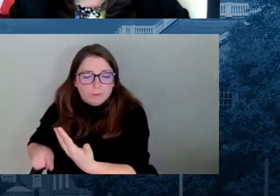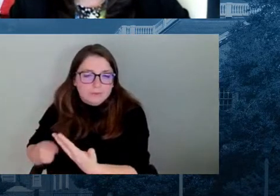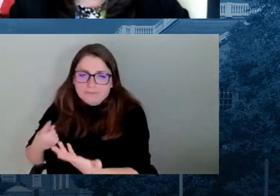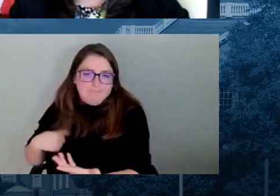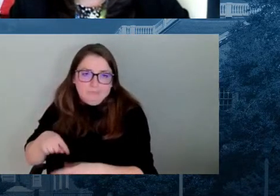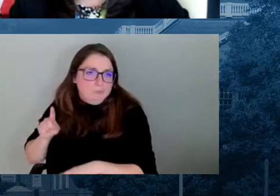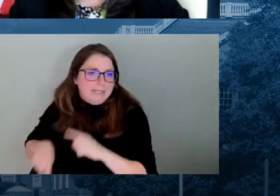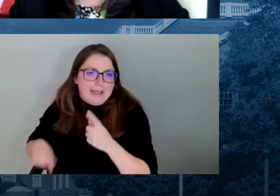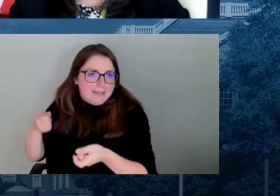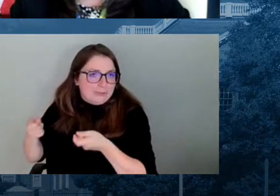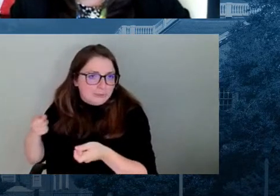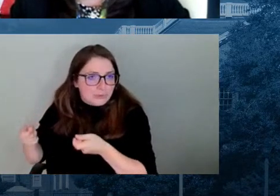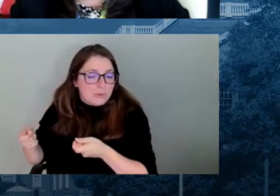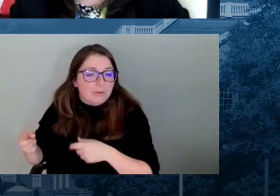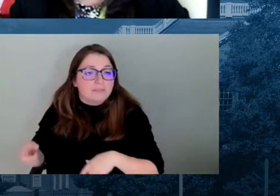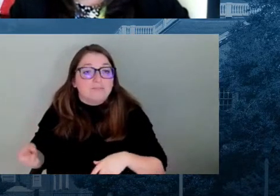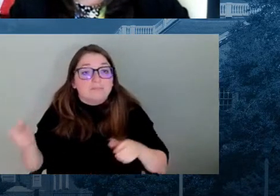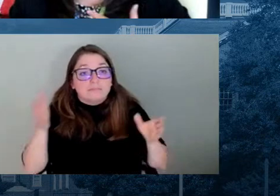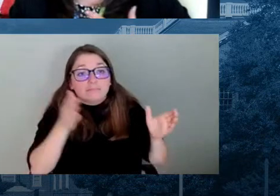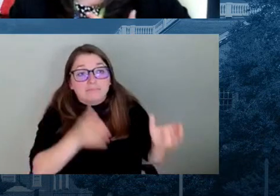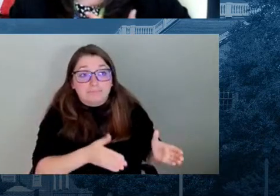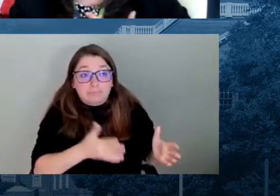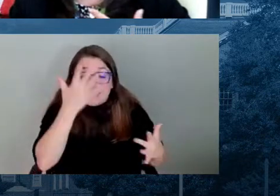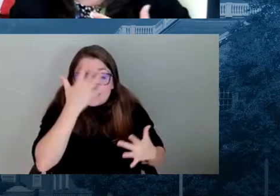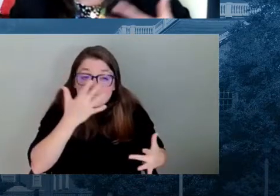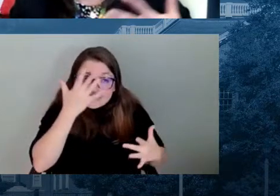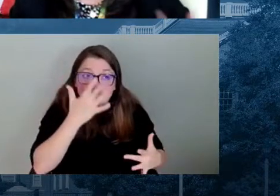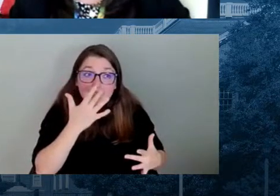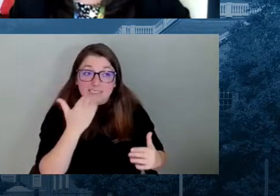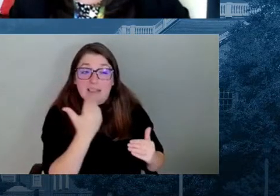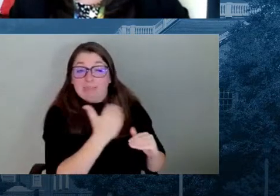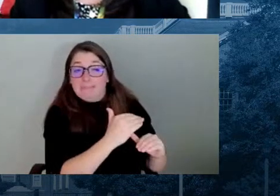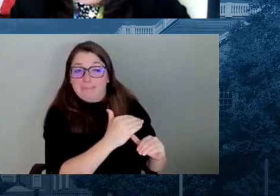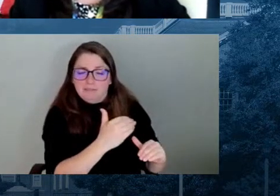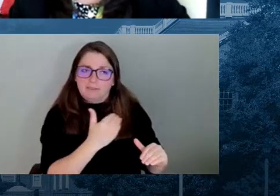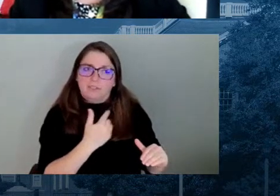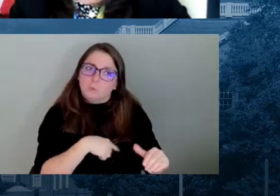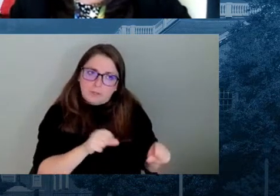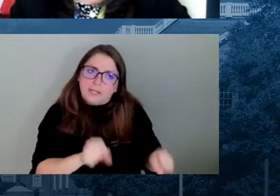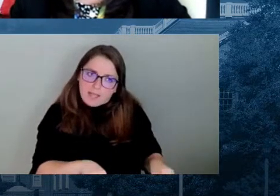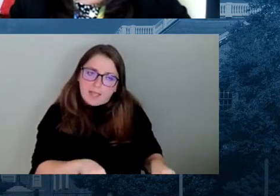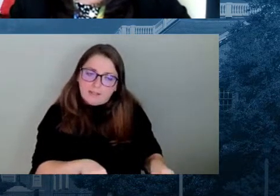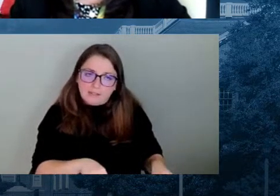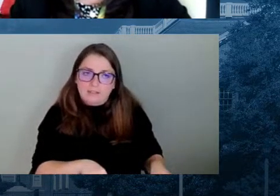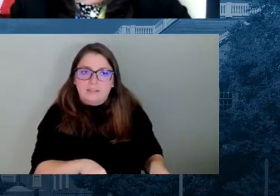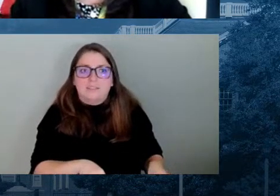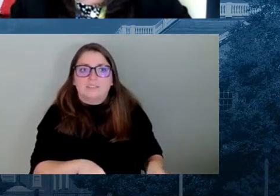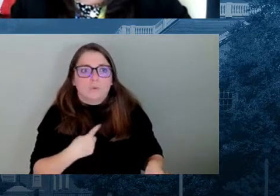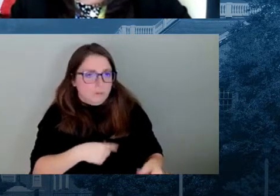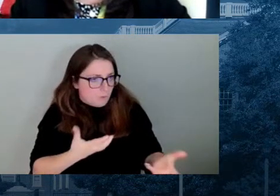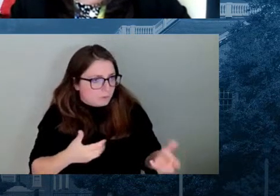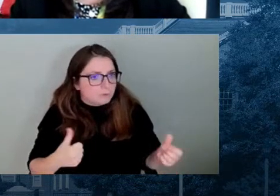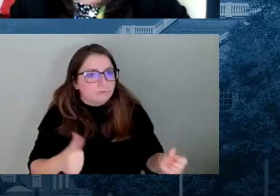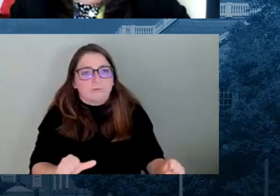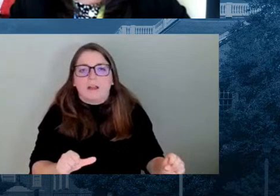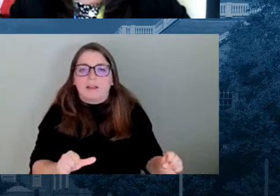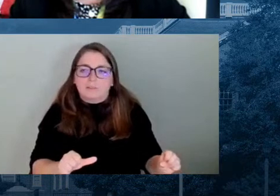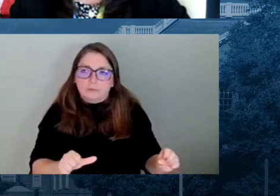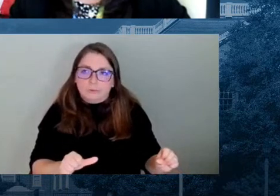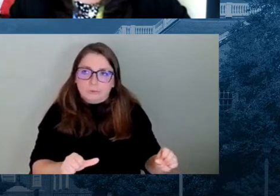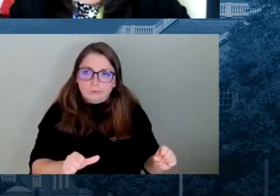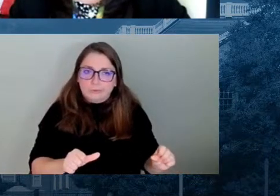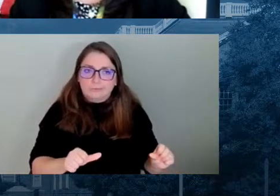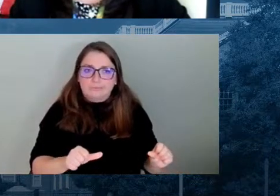those issues. But one thing we can do, again, is do our part to, again, really try to reduce these seasonal winter